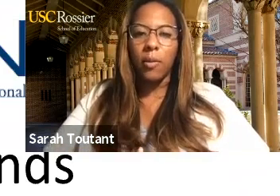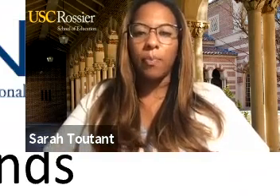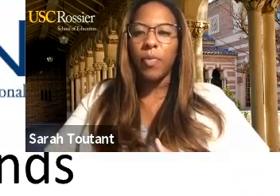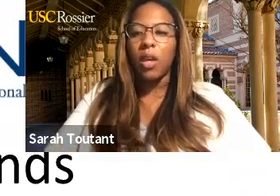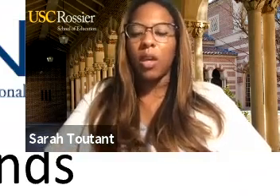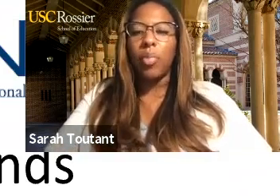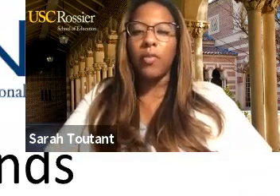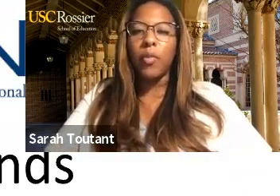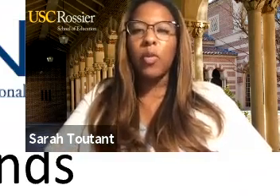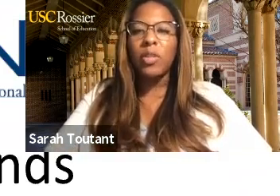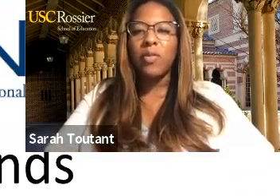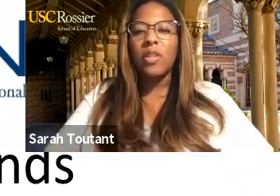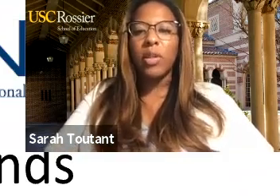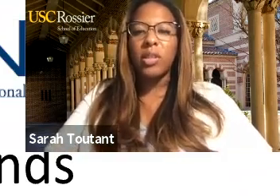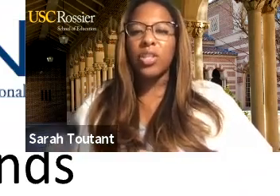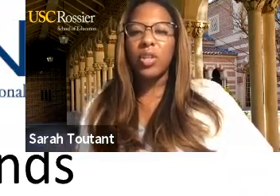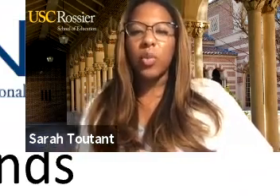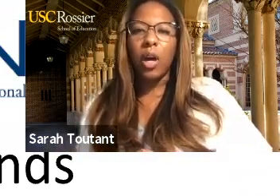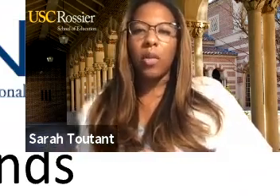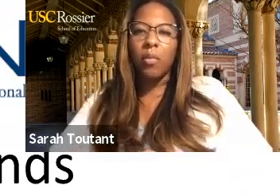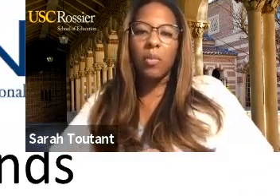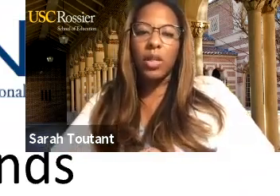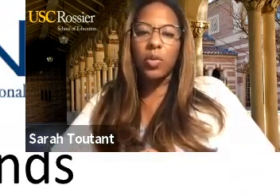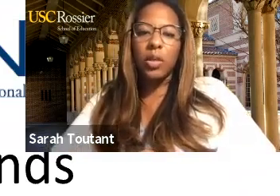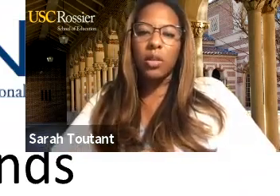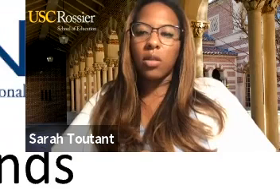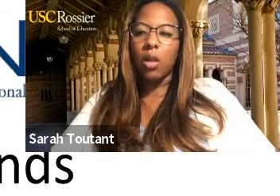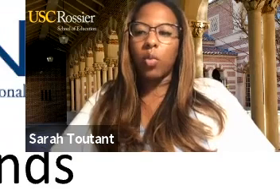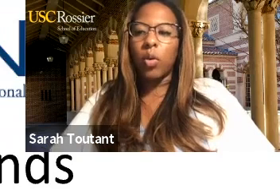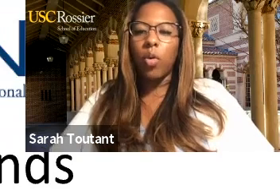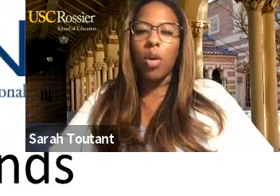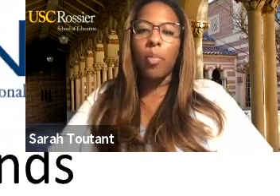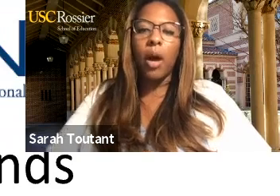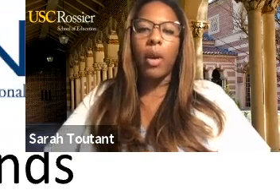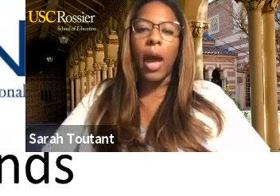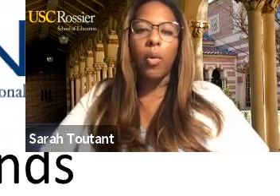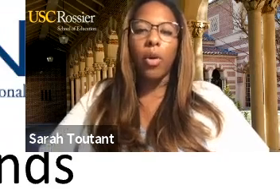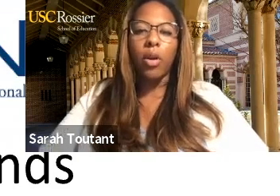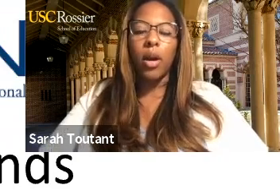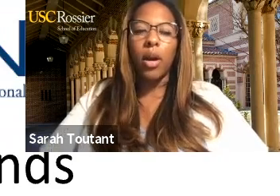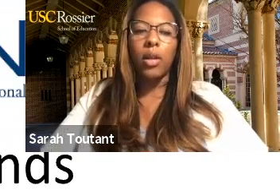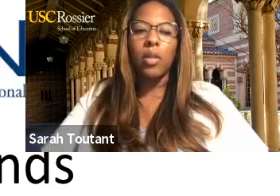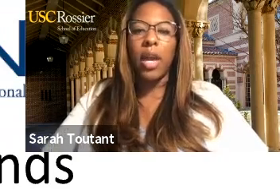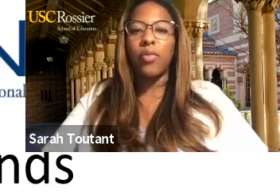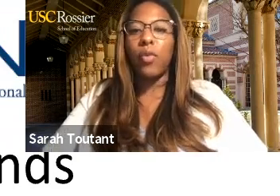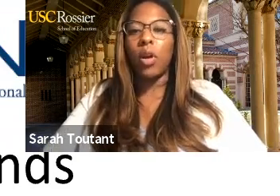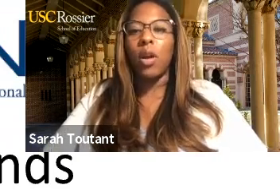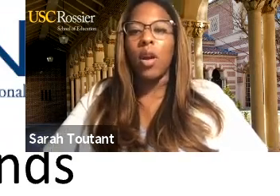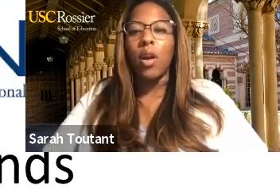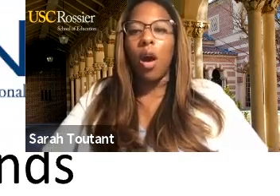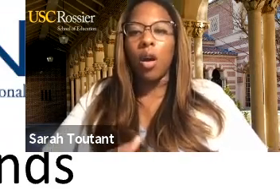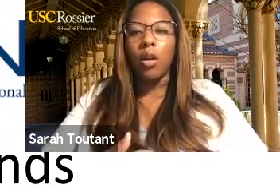transparency. But for purposes of this presentation, we thought it might be interesting to talk a little bit more about our demand